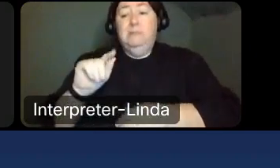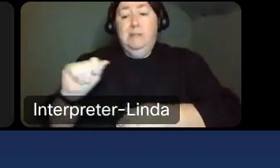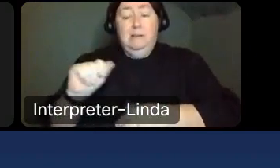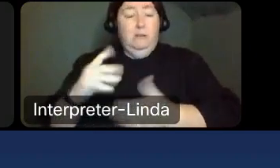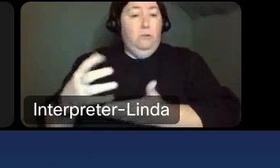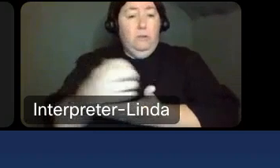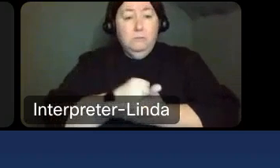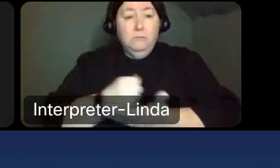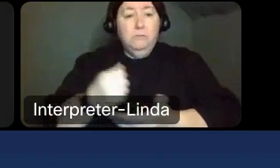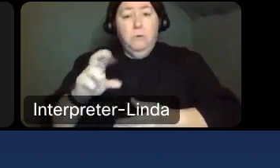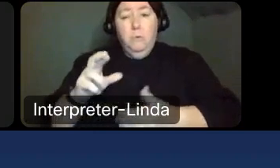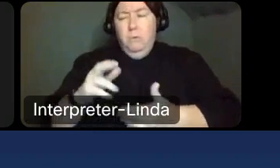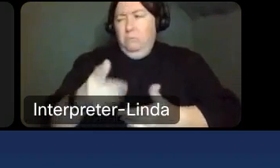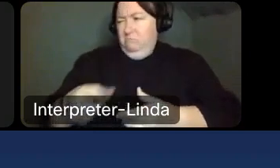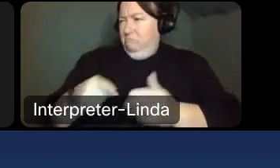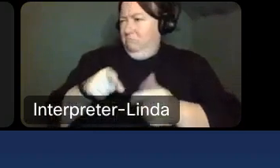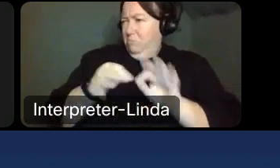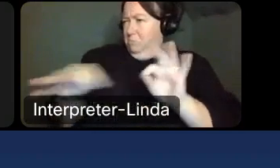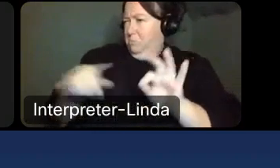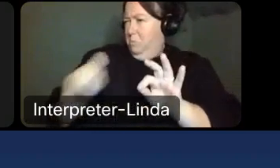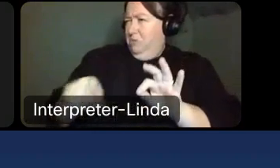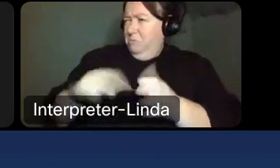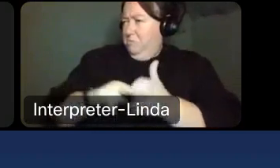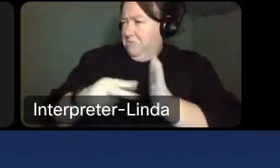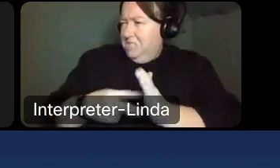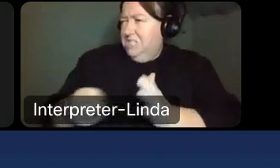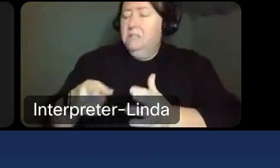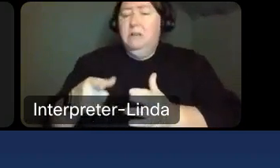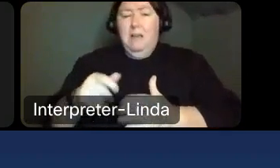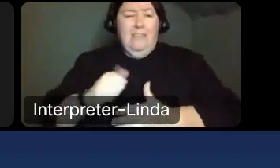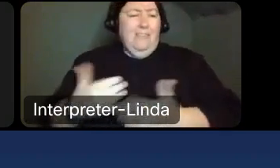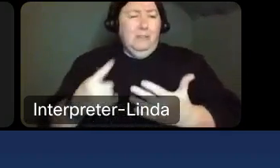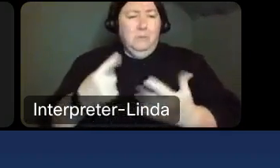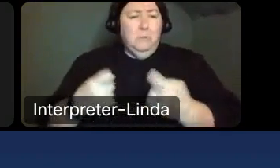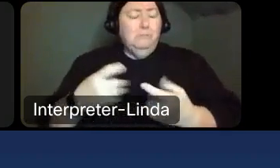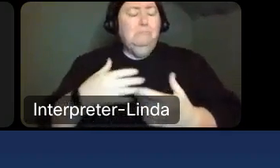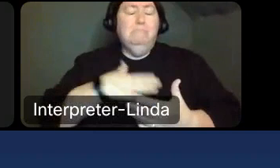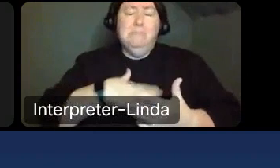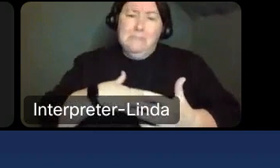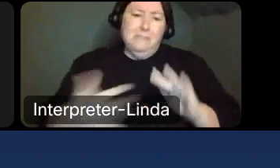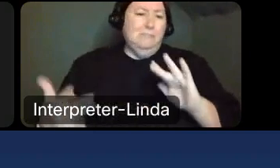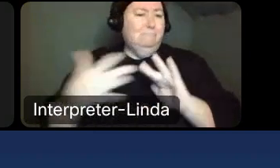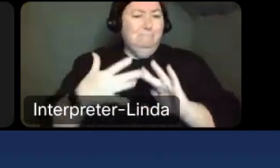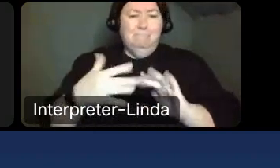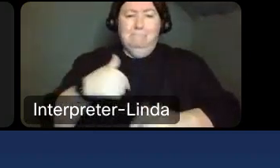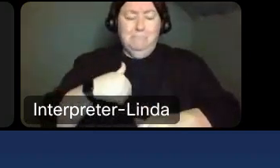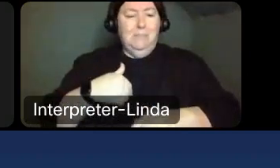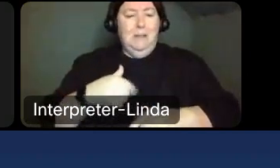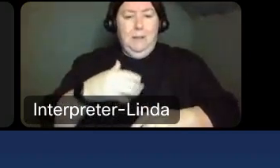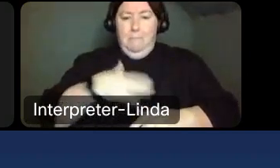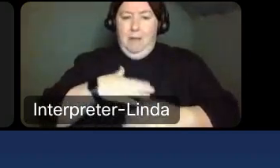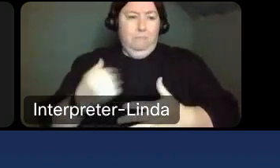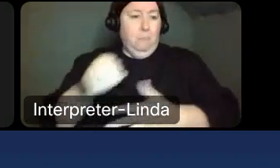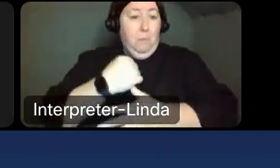might, what we're asking for, how you might answer a certain question, anything like that, please don't hesitate to reach out to me. That is my